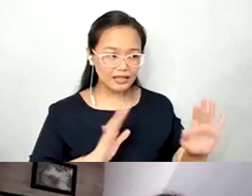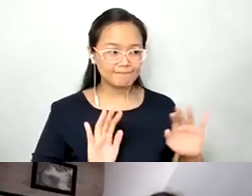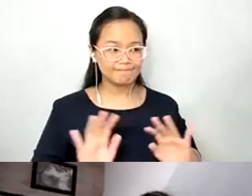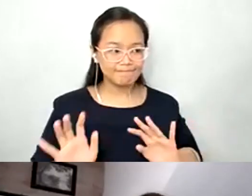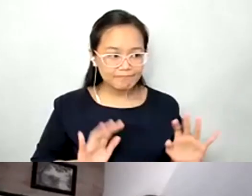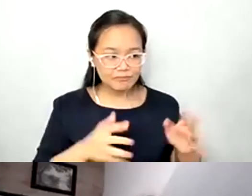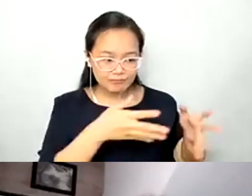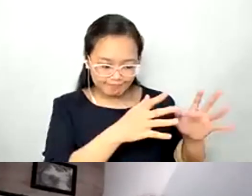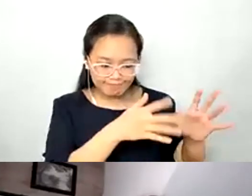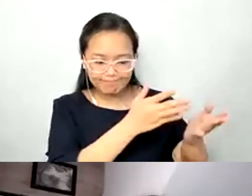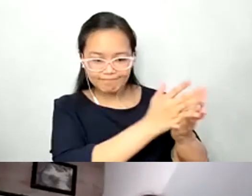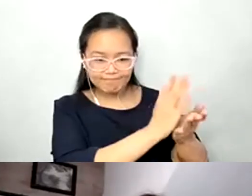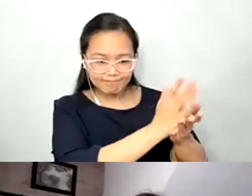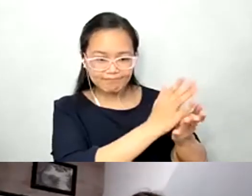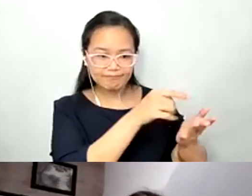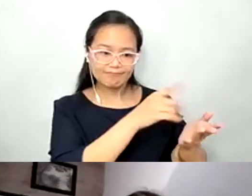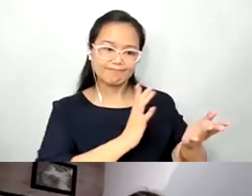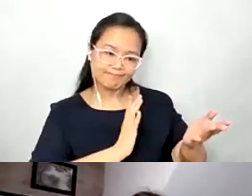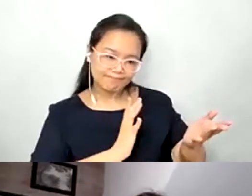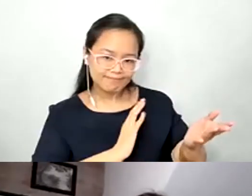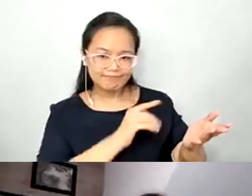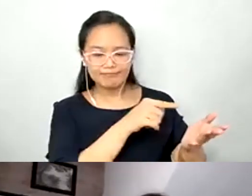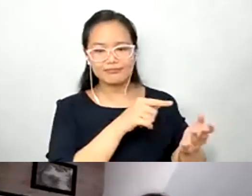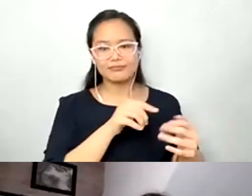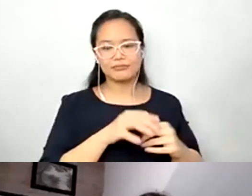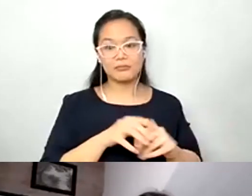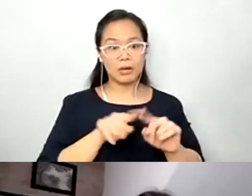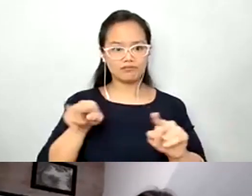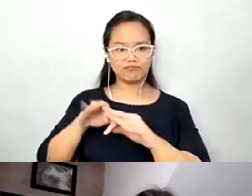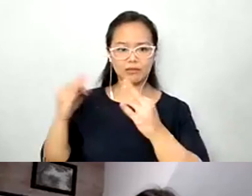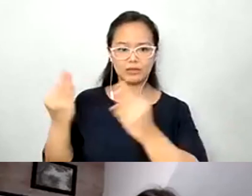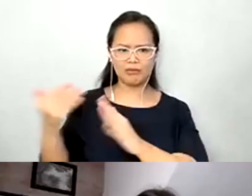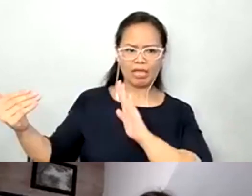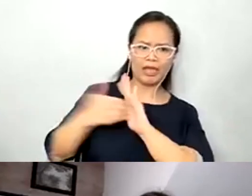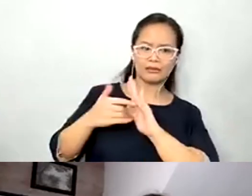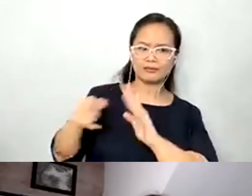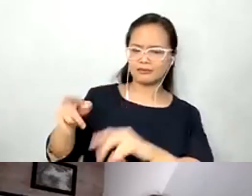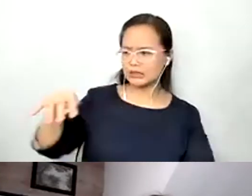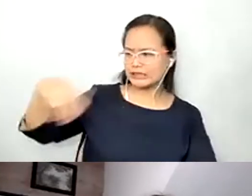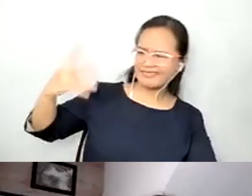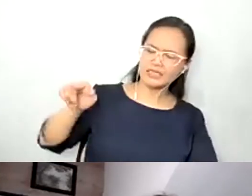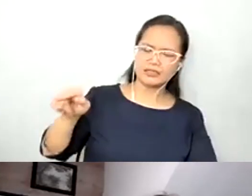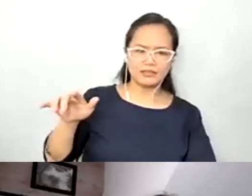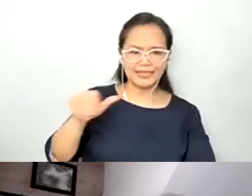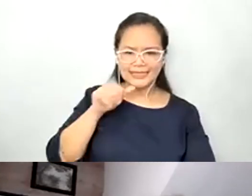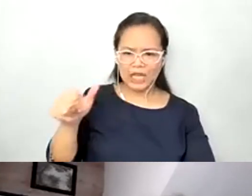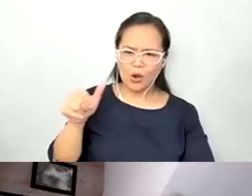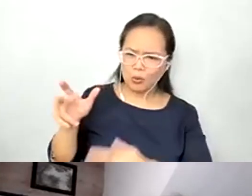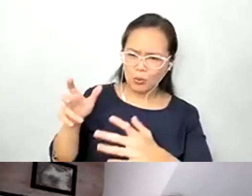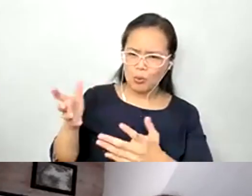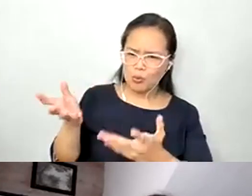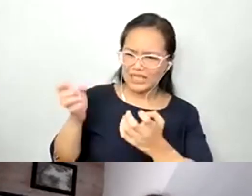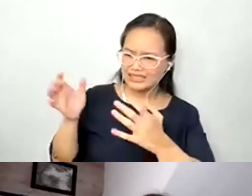of leeway. But when it's a family member who tells you something that you don't want to hear, there's this tendency to just